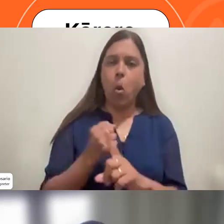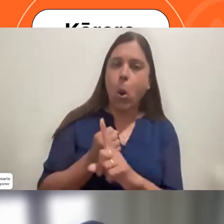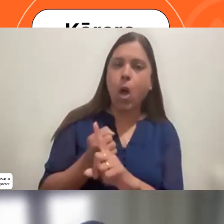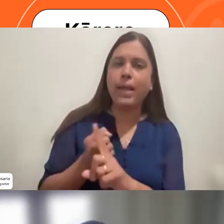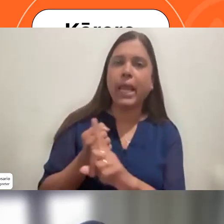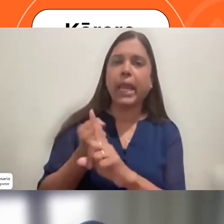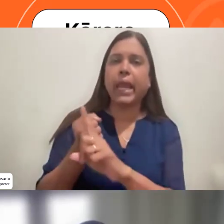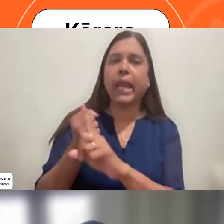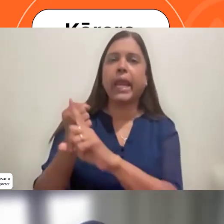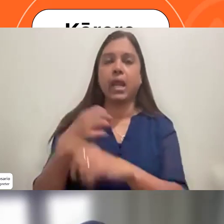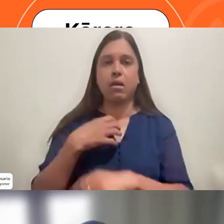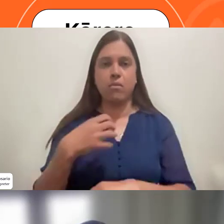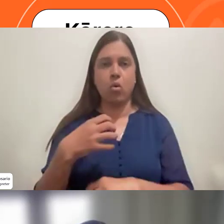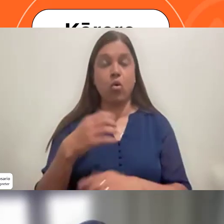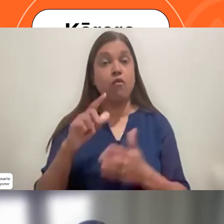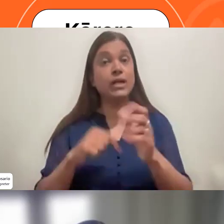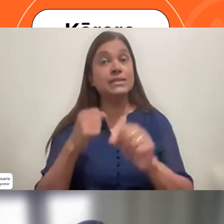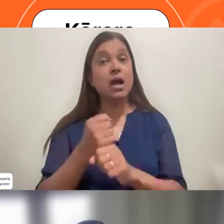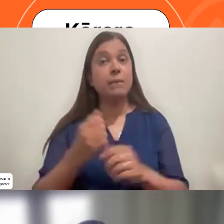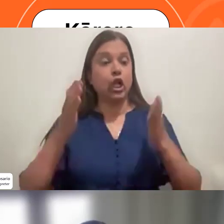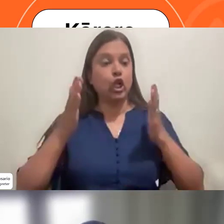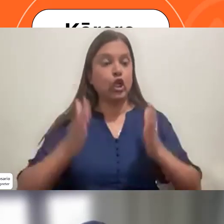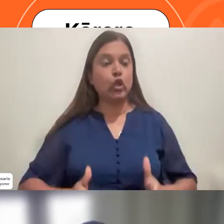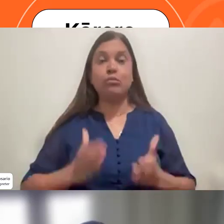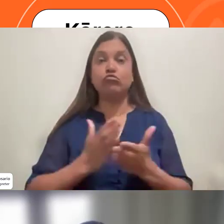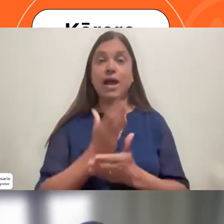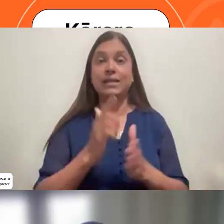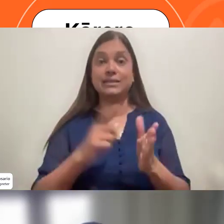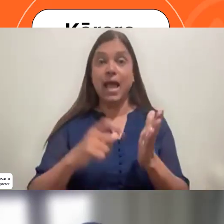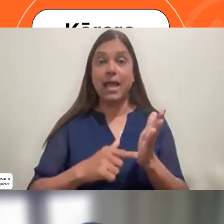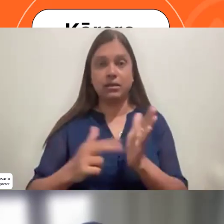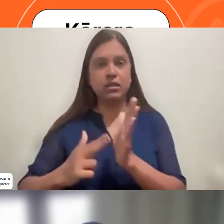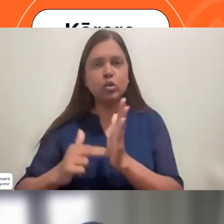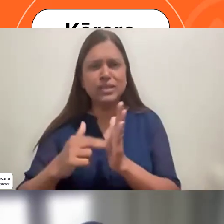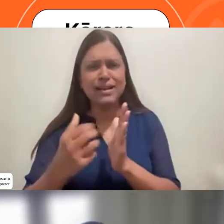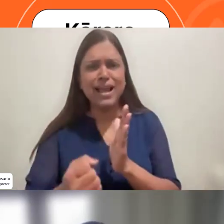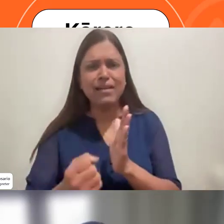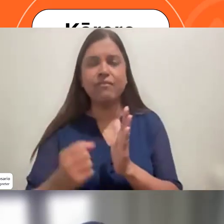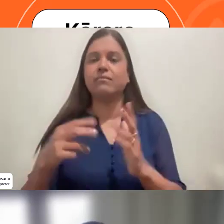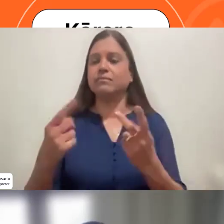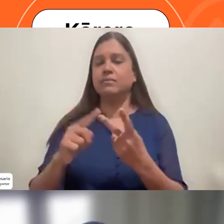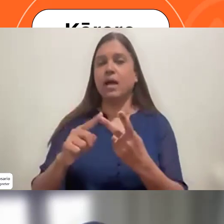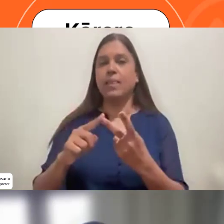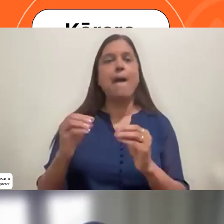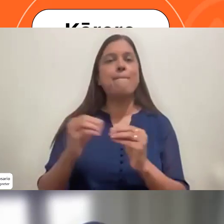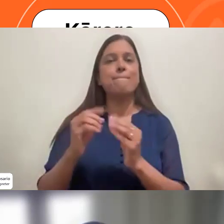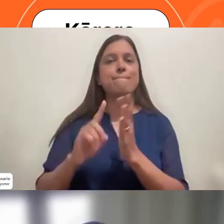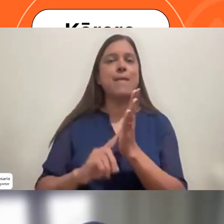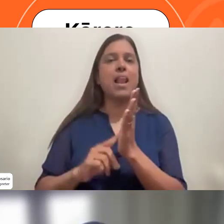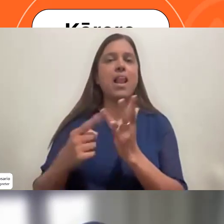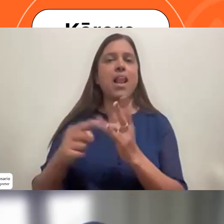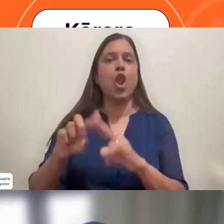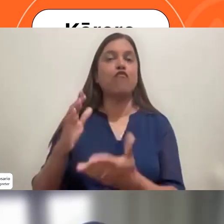can push things like the Human Rights Act, New Zealand Human Rights Act, the Bill of Rights Act, the United Nations